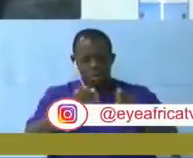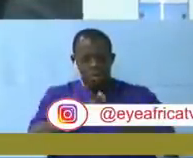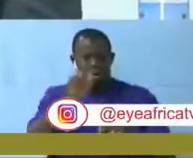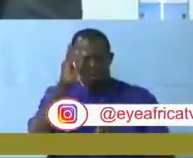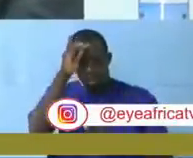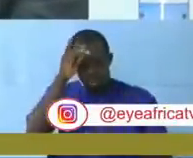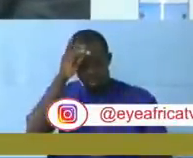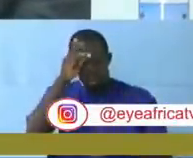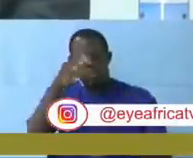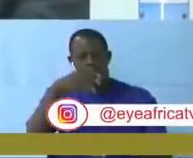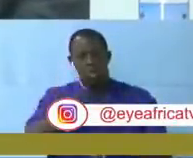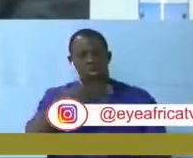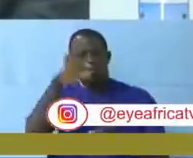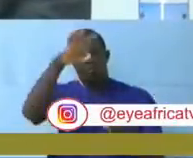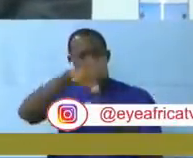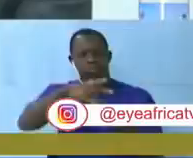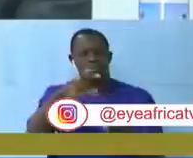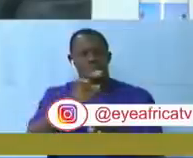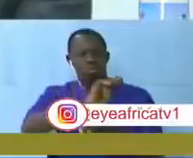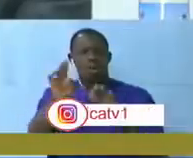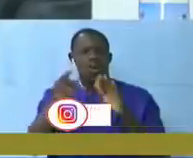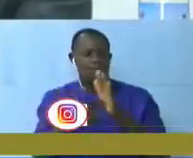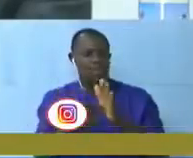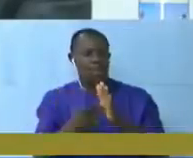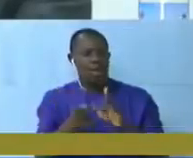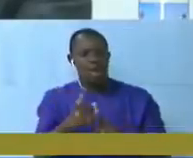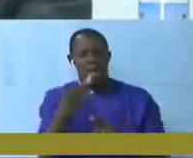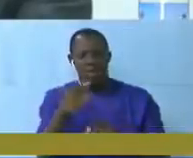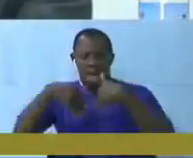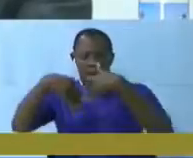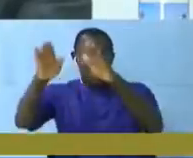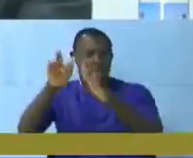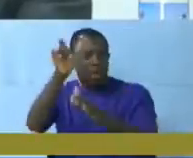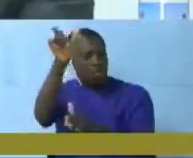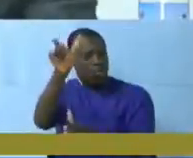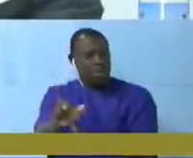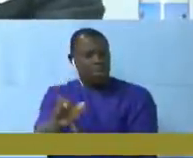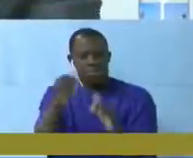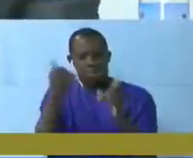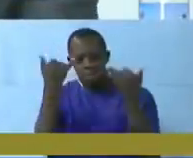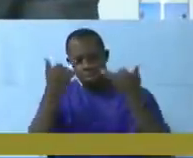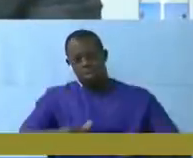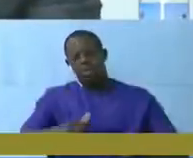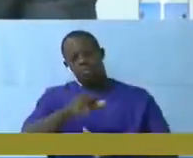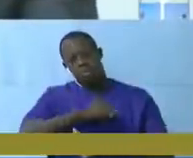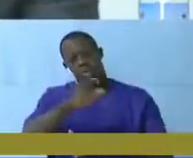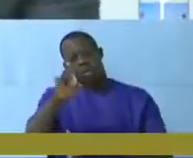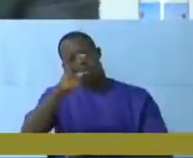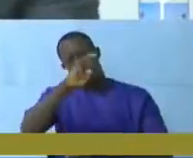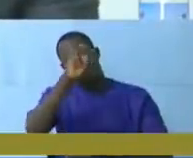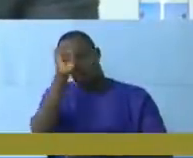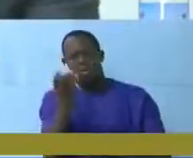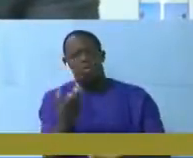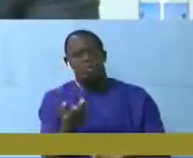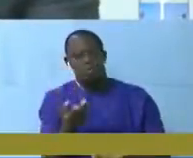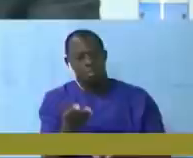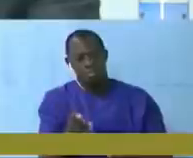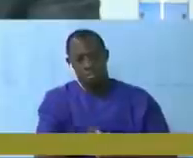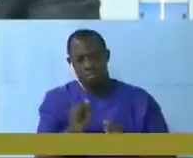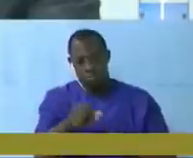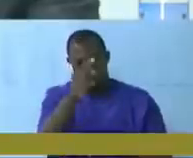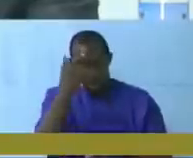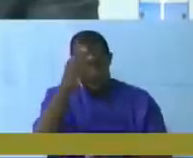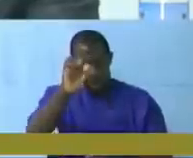lolu sax amatu ñeriñ parce que ko daxa rek mu ñax ka liggeyam Would you agree with that